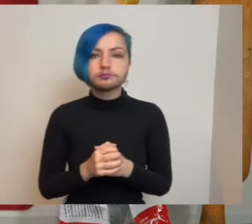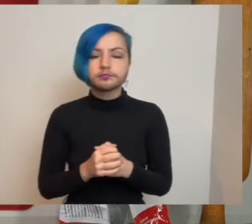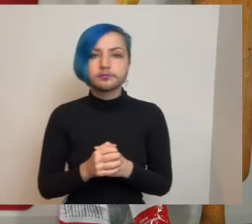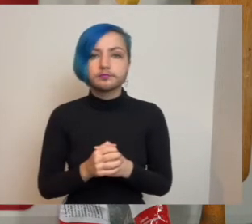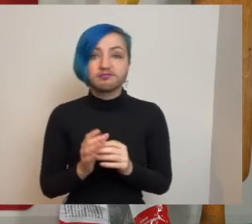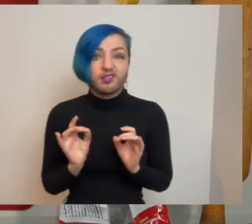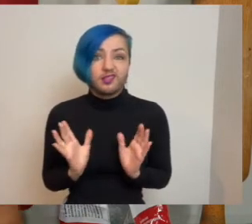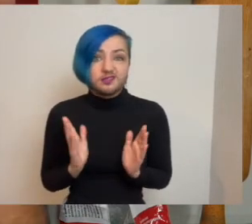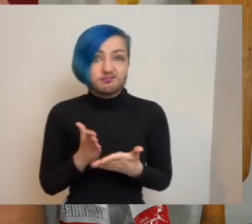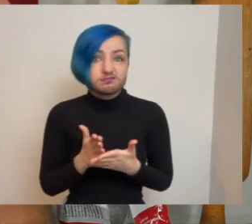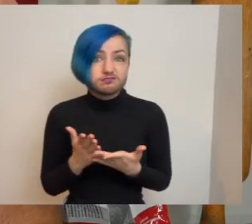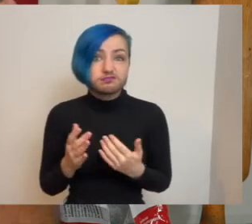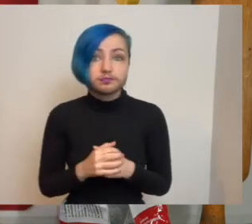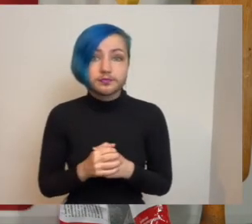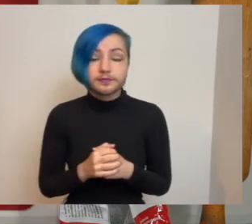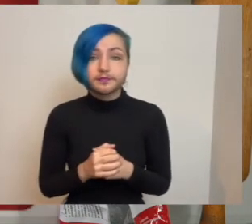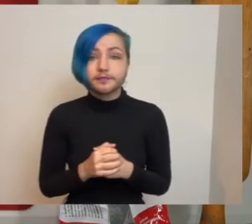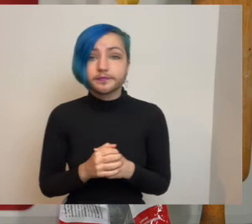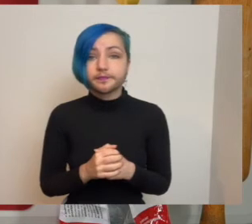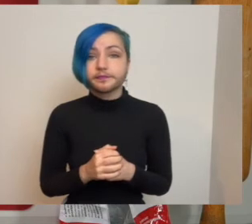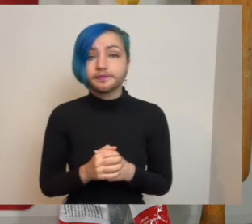all you do.